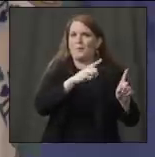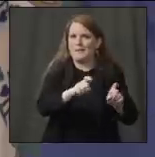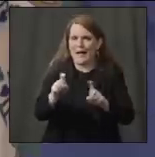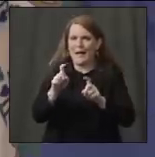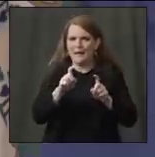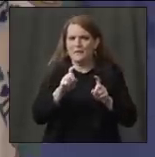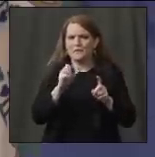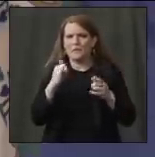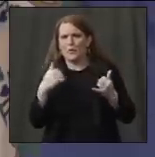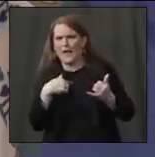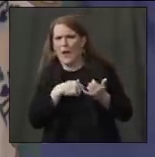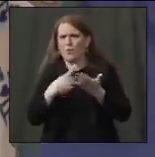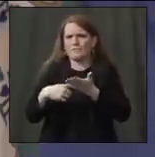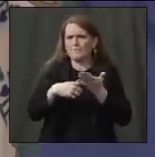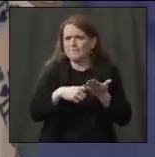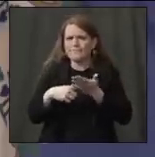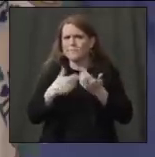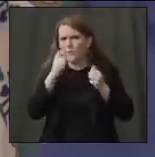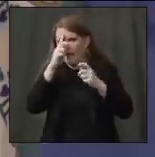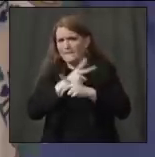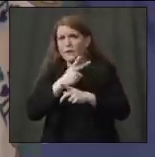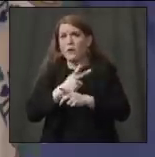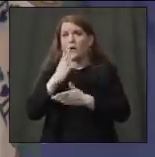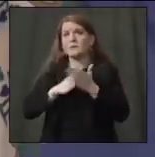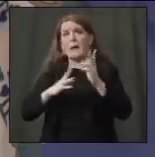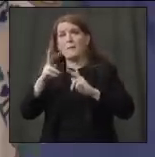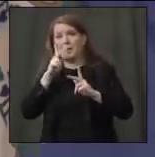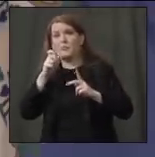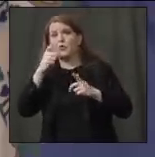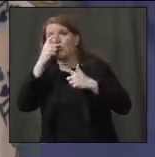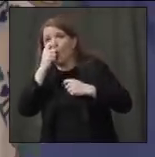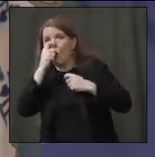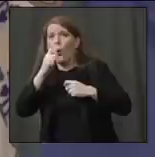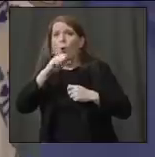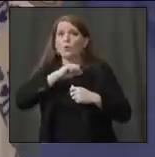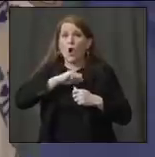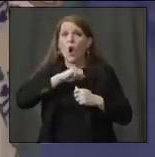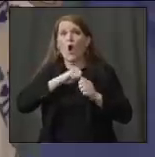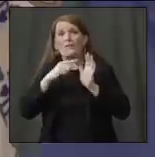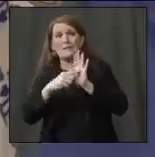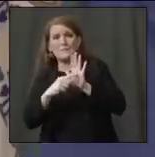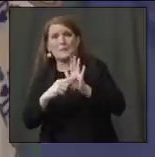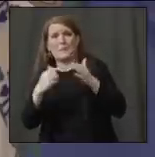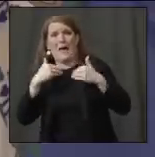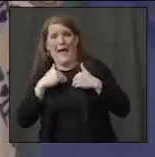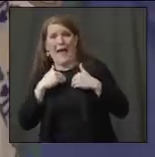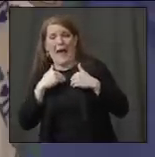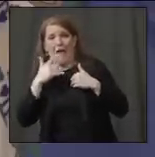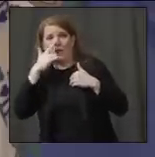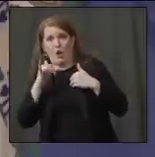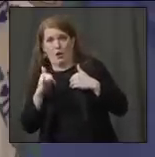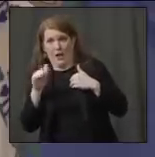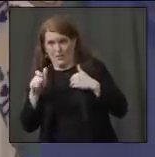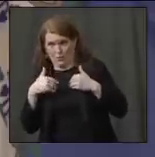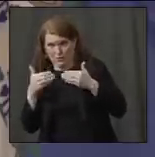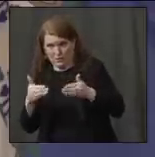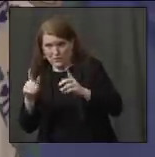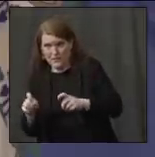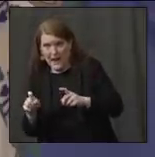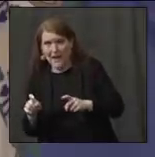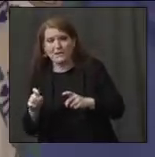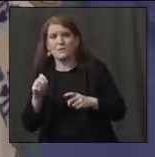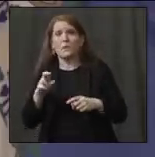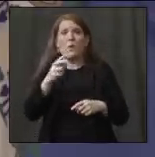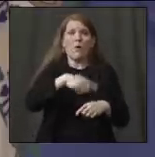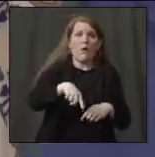showing symptoms? Do you test folks who are non-symptomatic, although they're likely to be able to still infect people? At least 40% of the